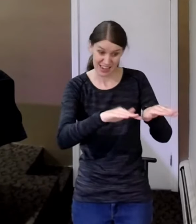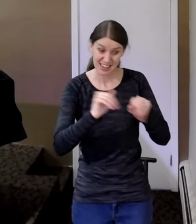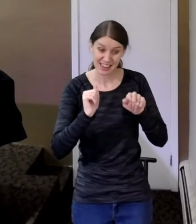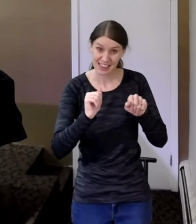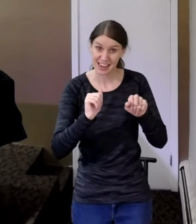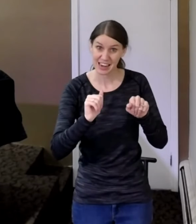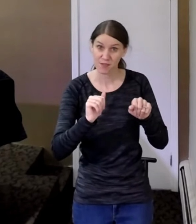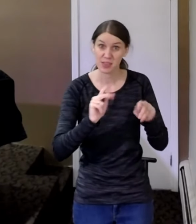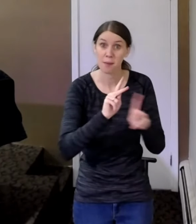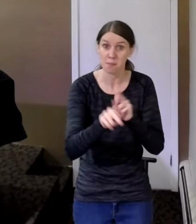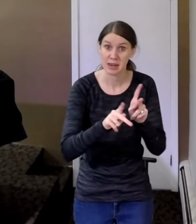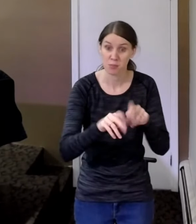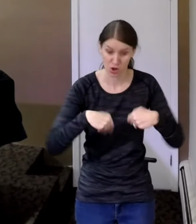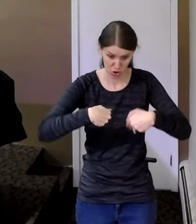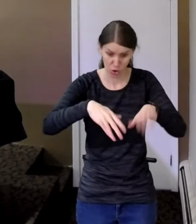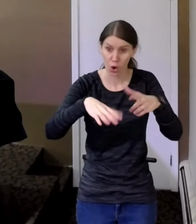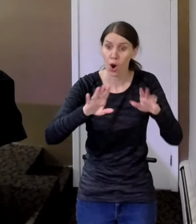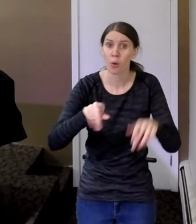they need to eat.